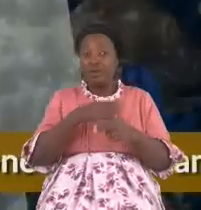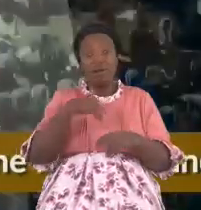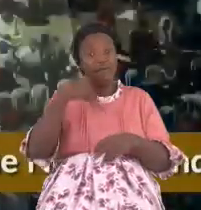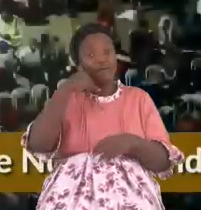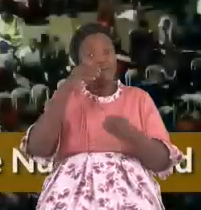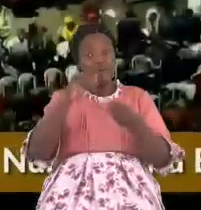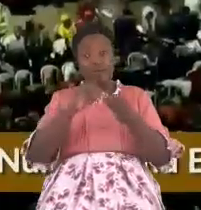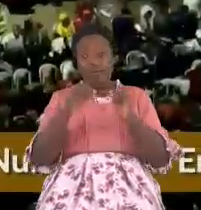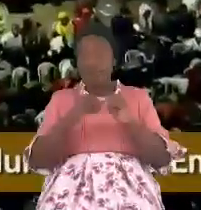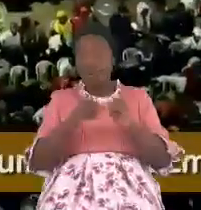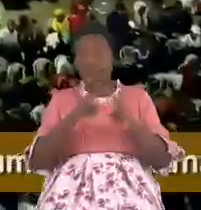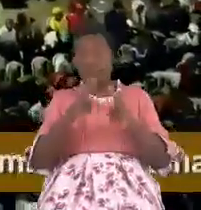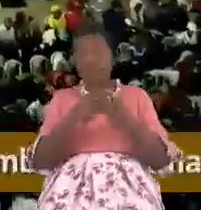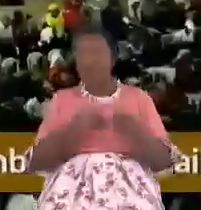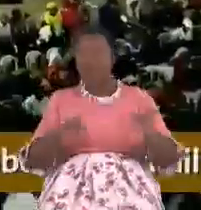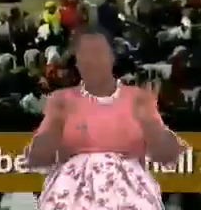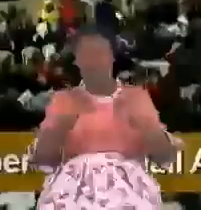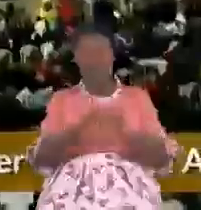very important